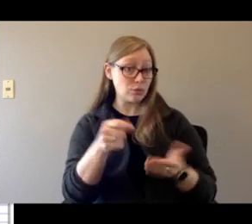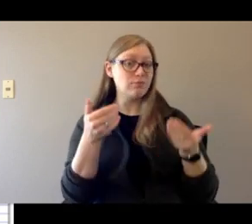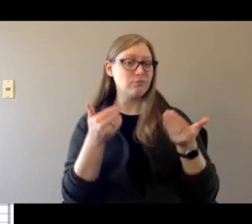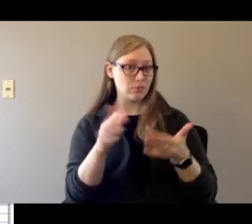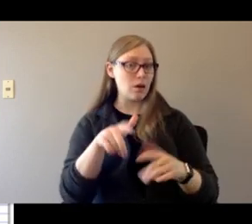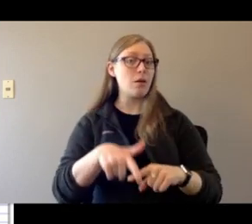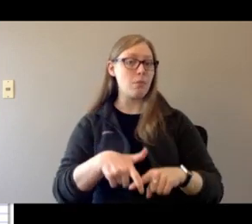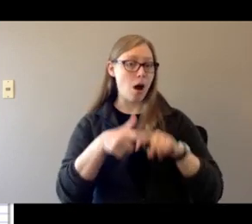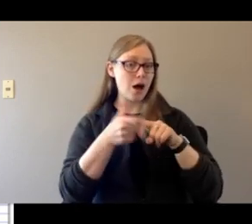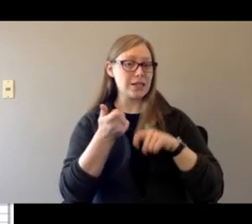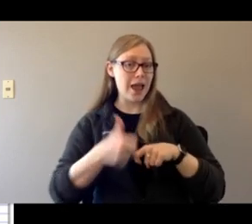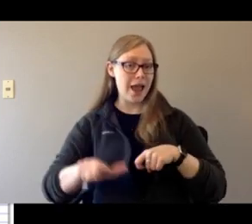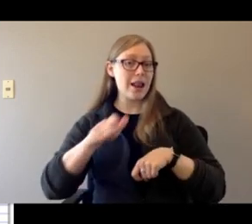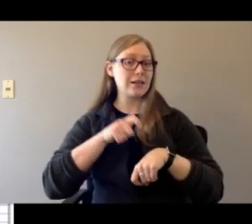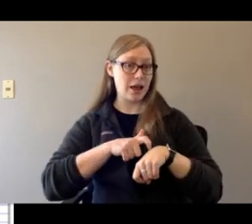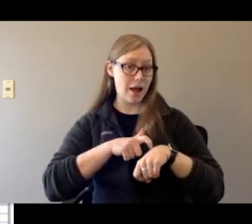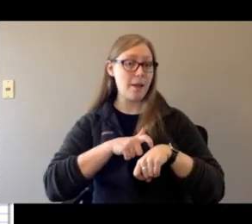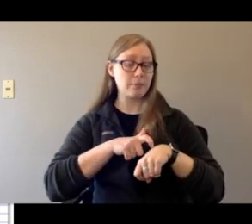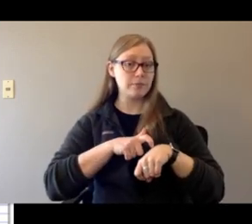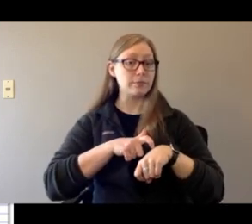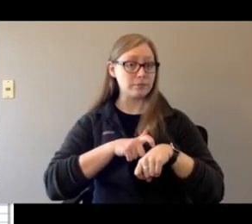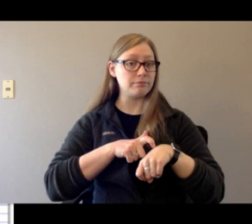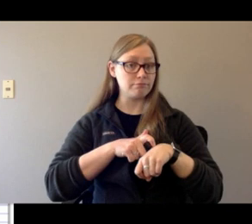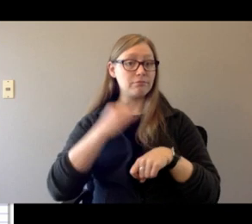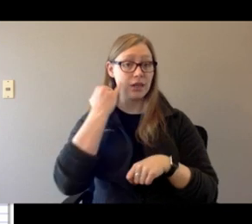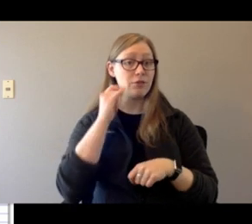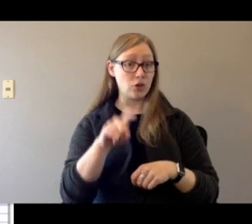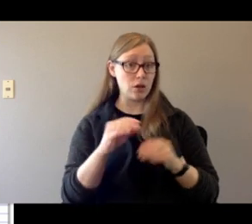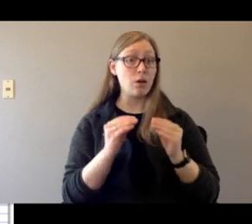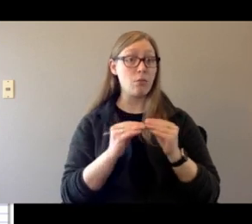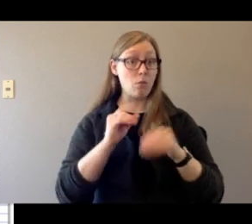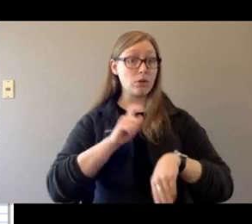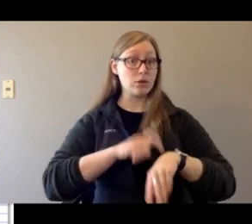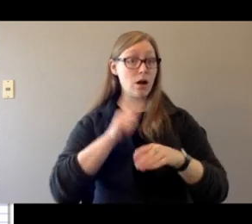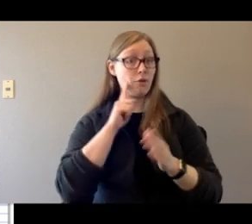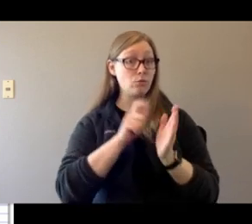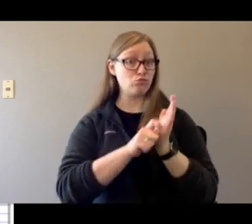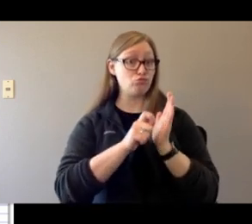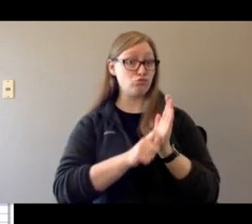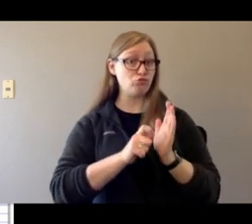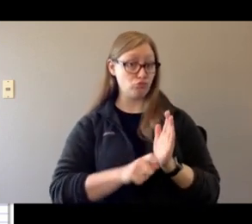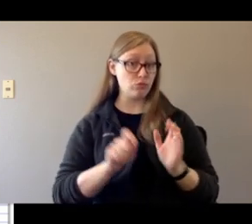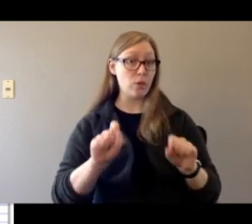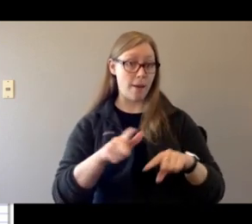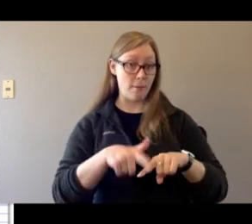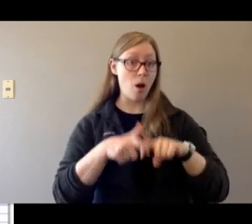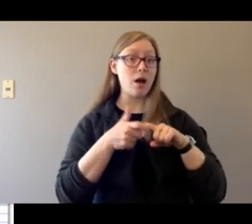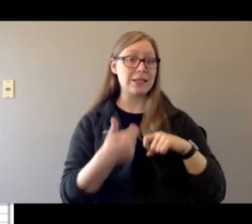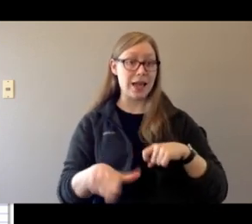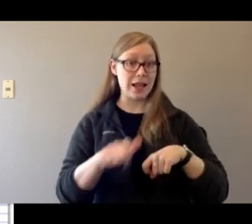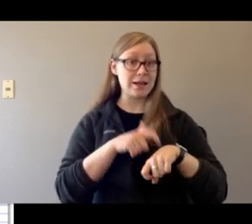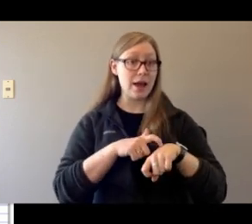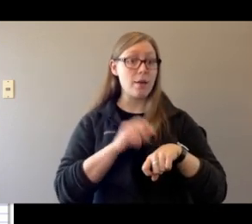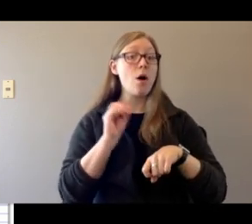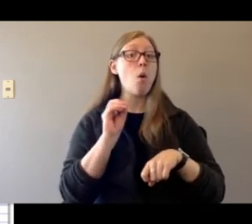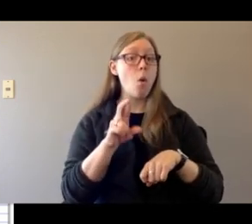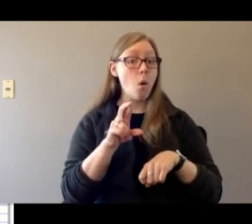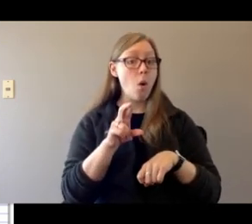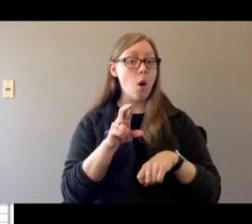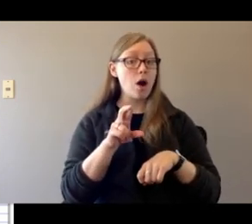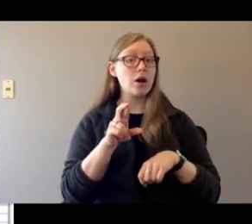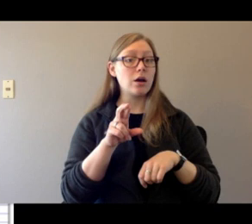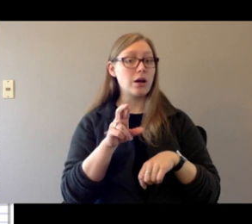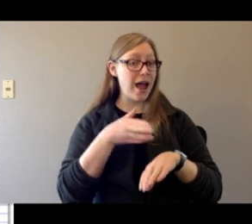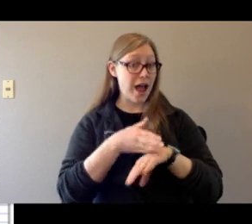pause the video at any time if you need some more time to write down your notes, or you could also look over your